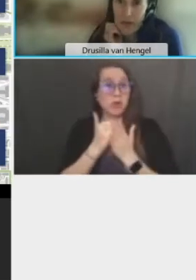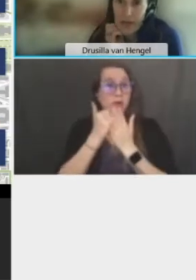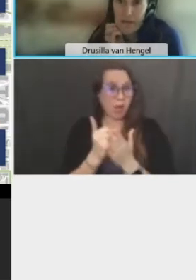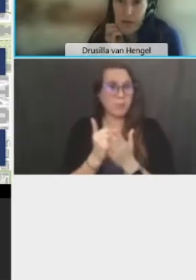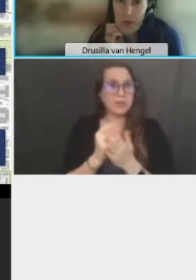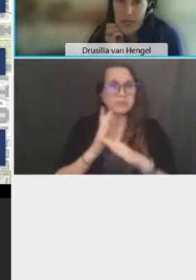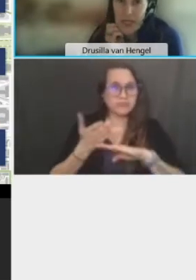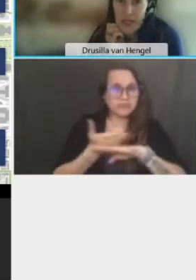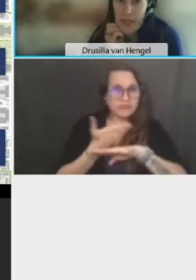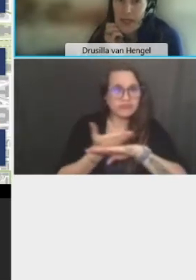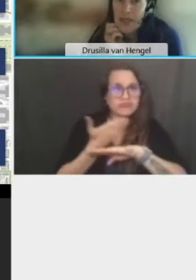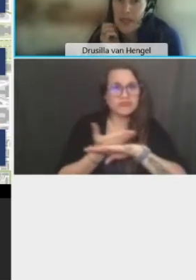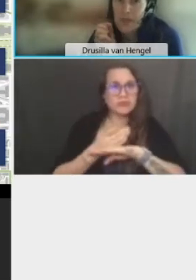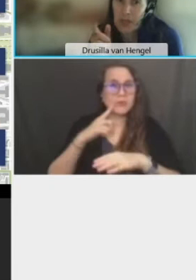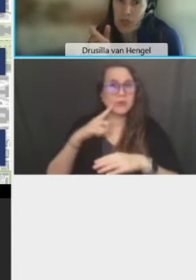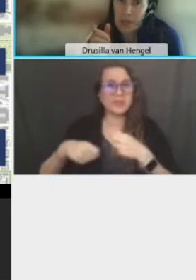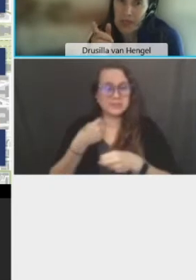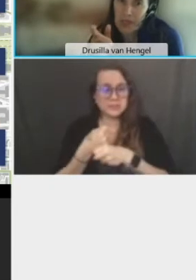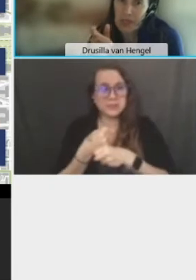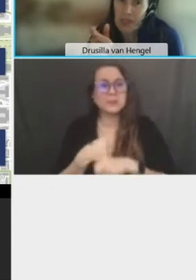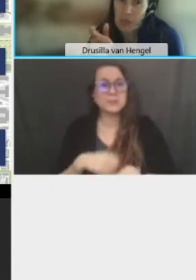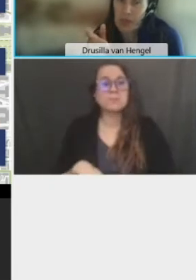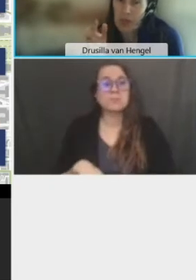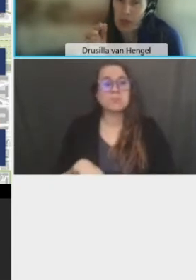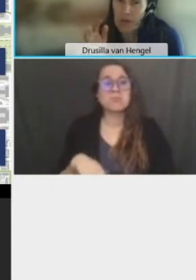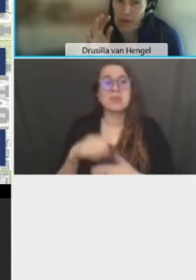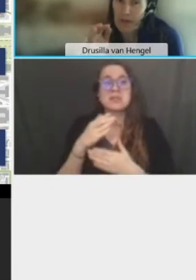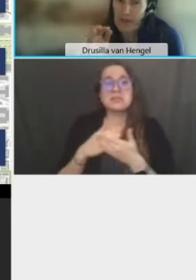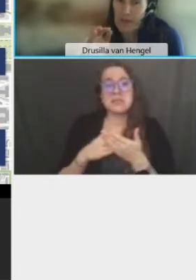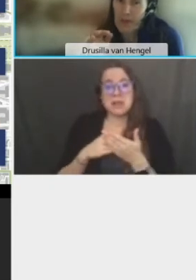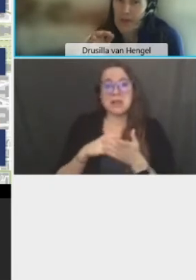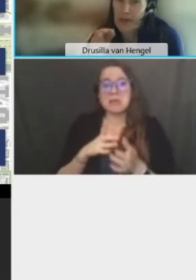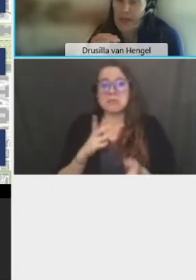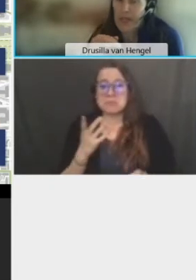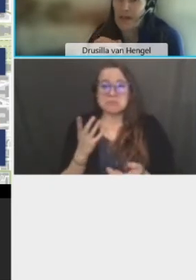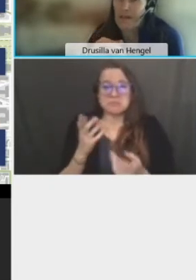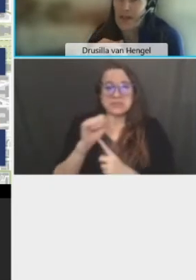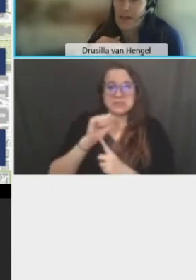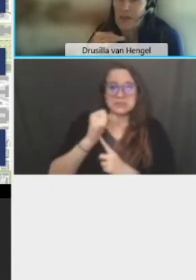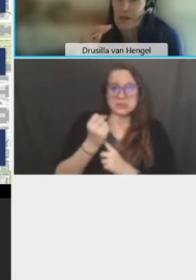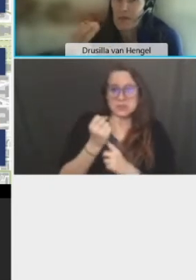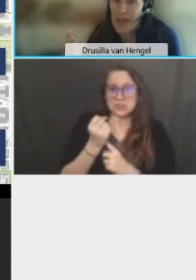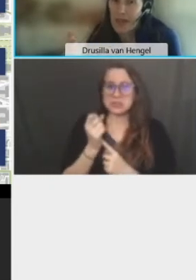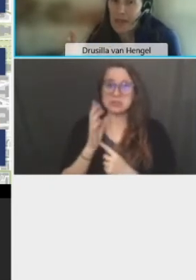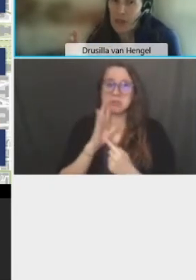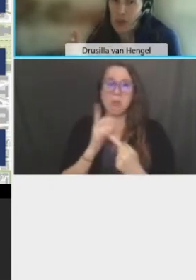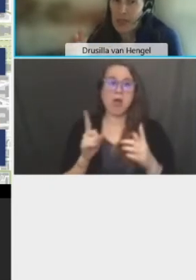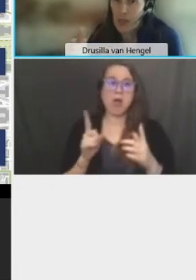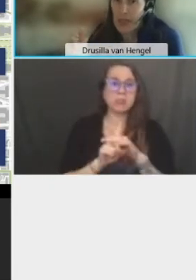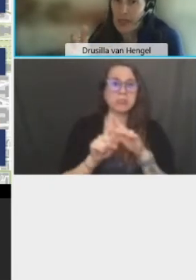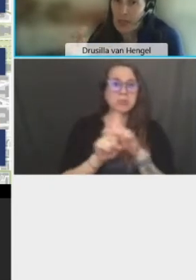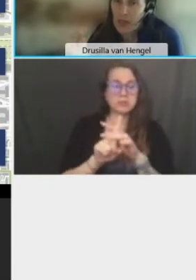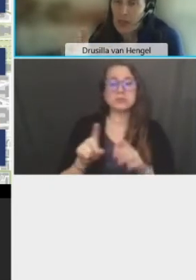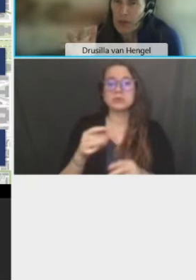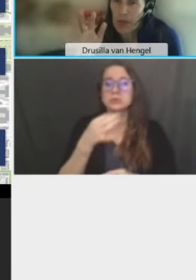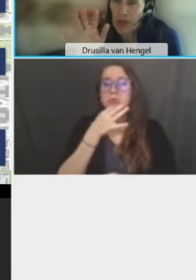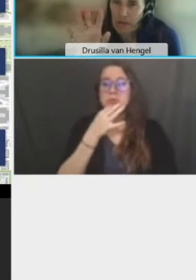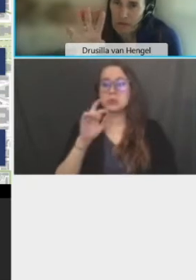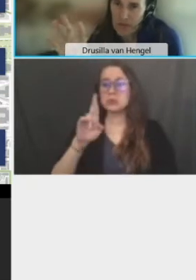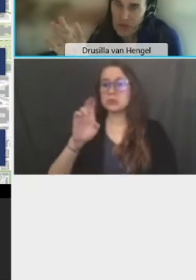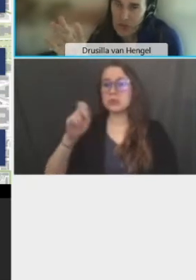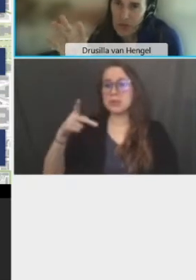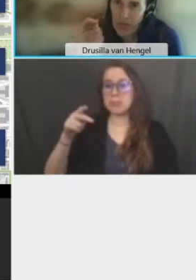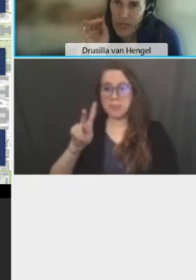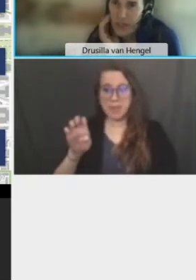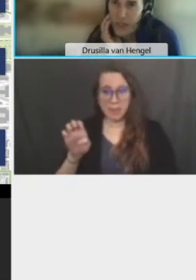to the southern end of the project. Some interim conditions will occur for this segment that is getting ready to be repaved in 2022. So I want